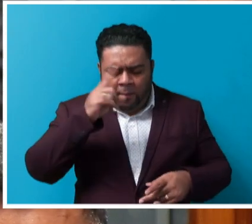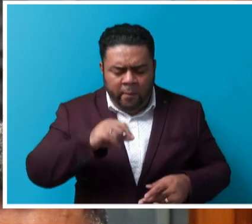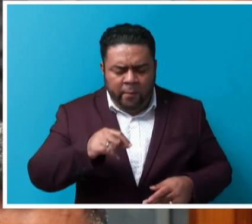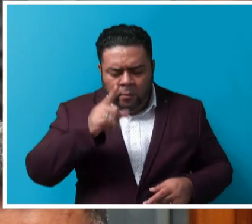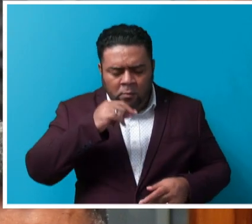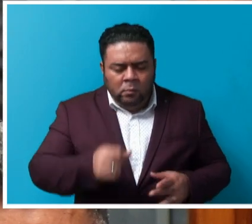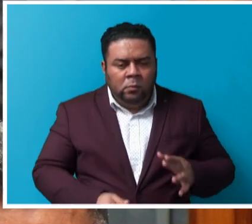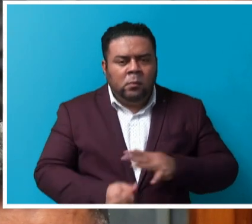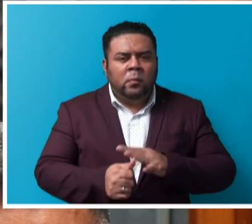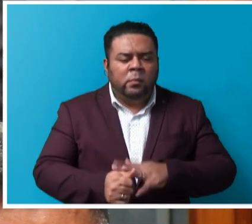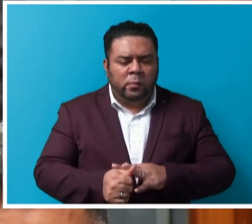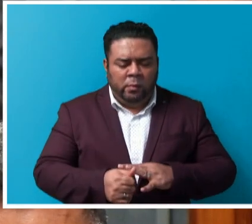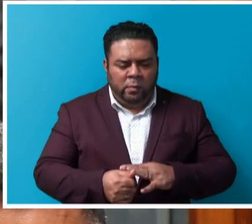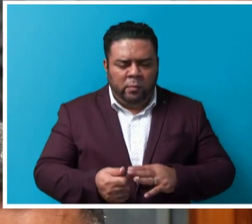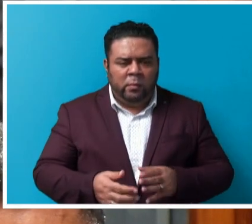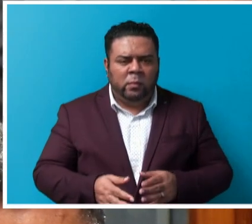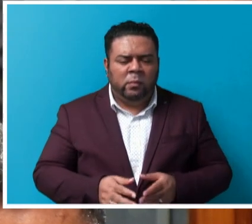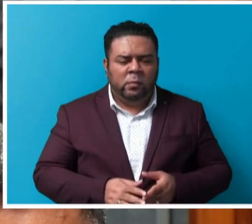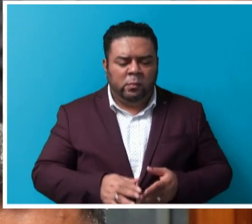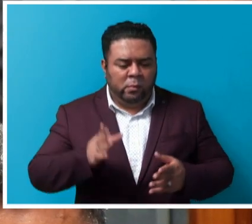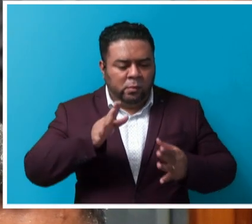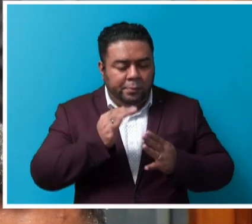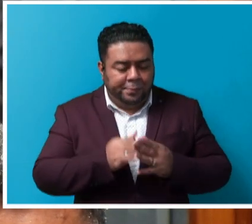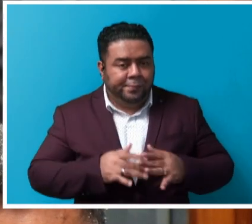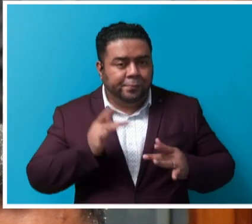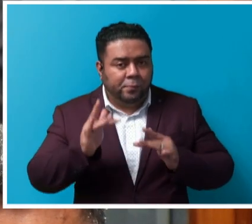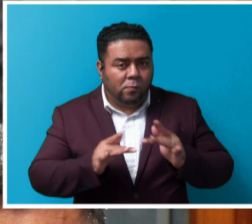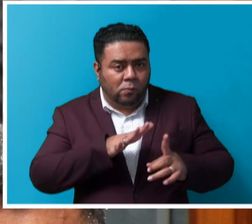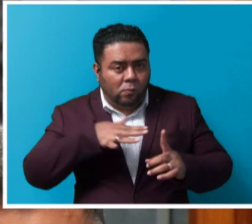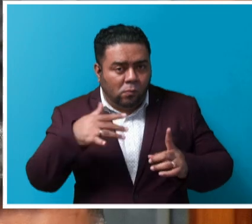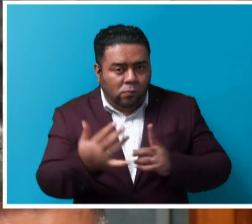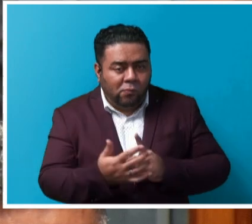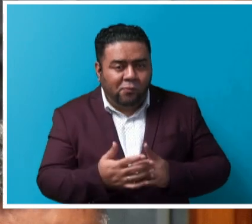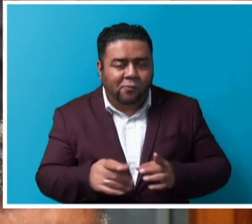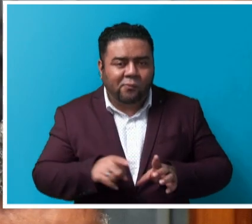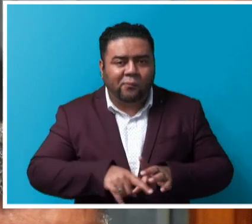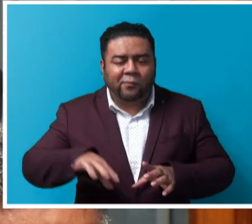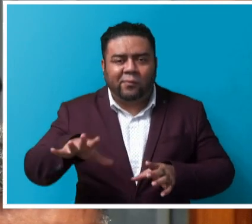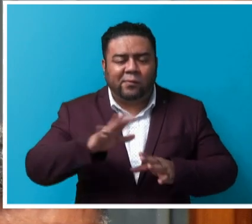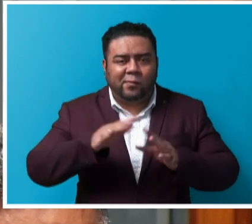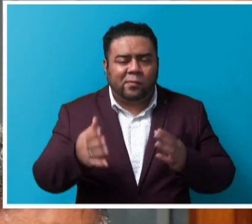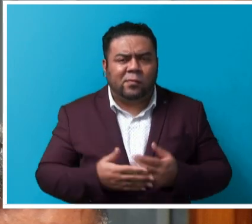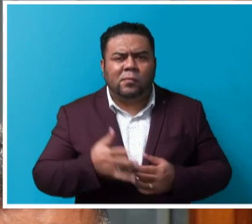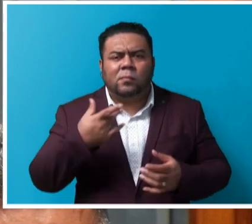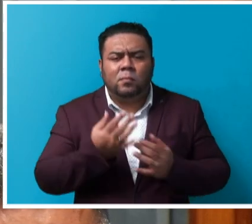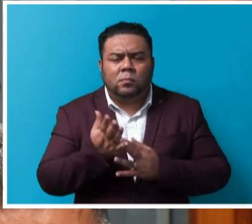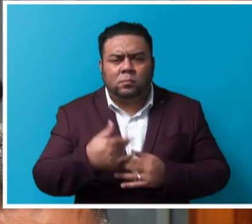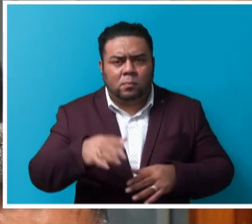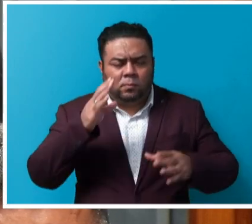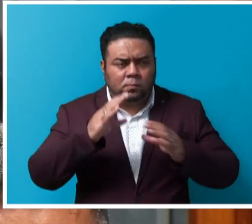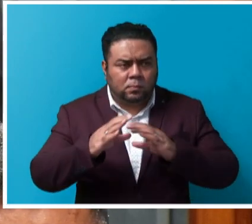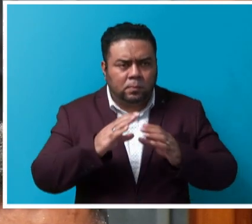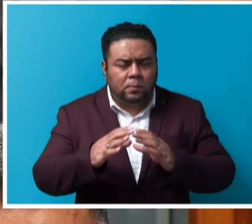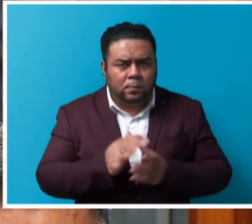to access the internet and thereby the outer world through this mode of communication.